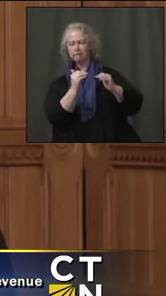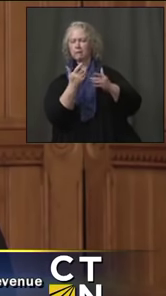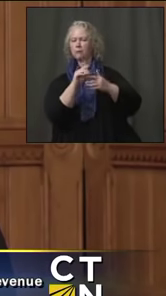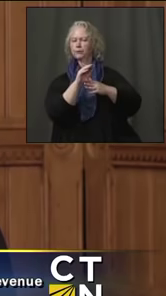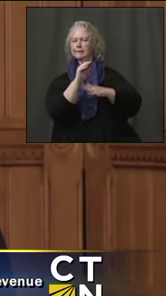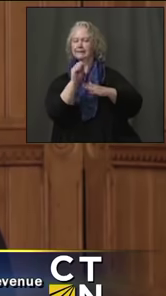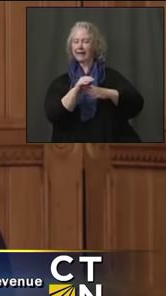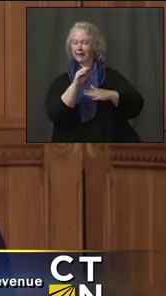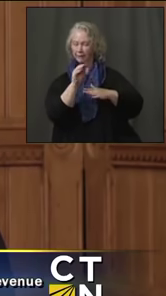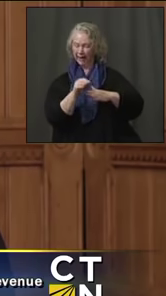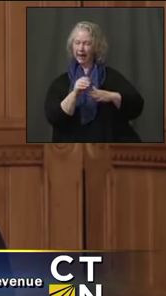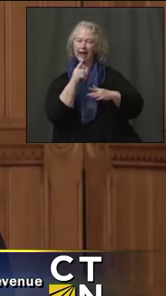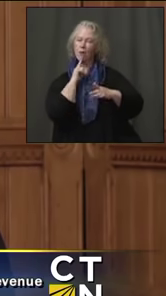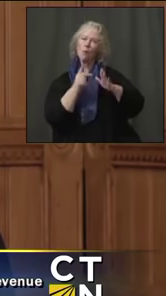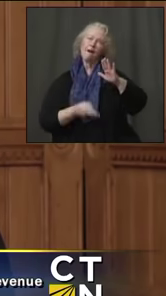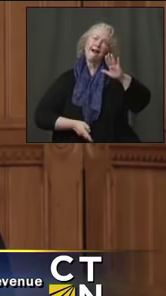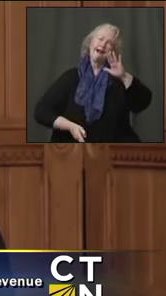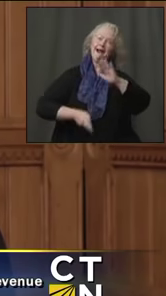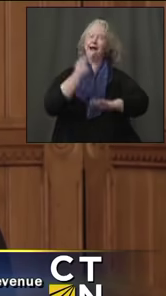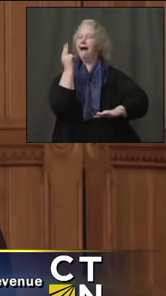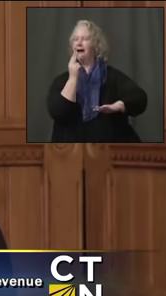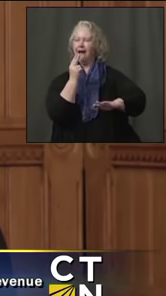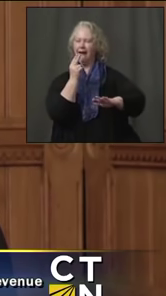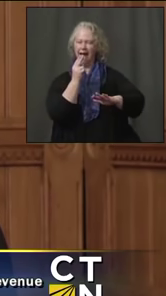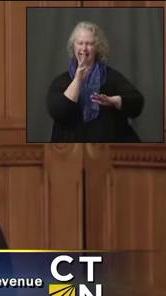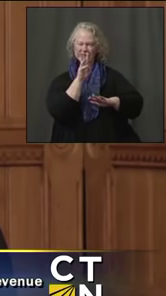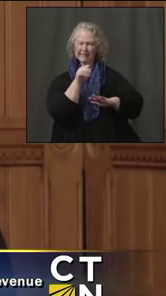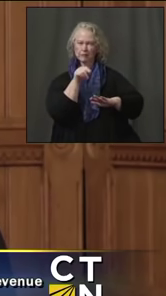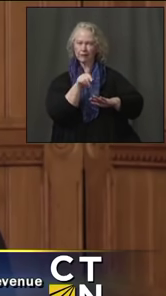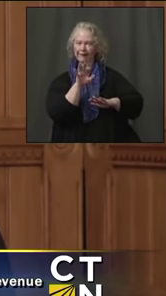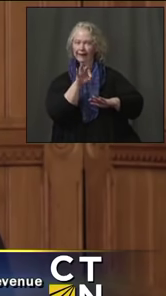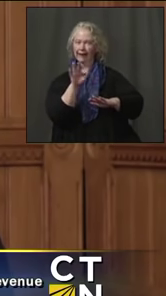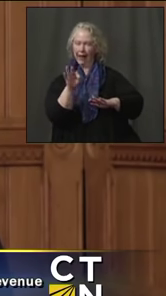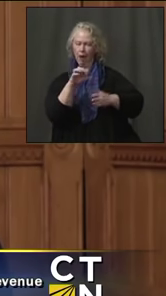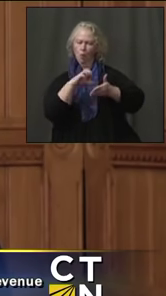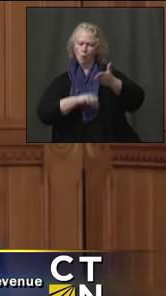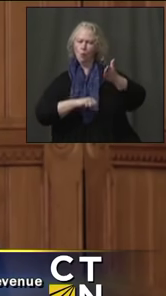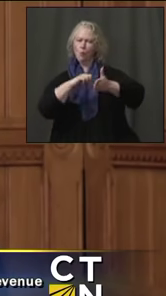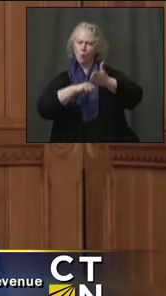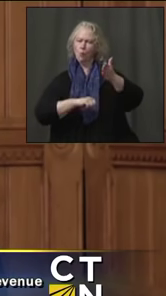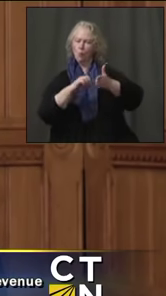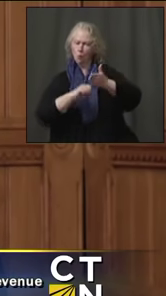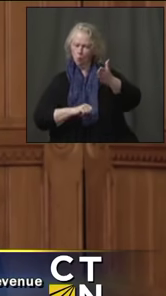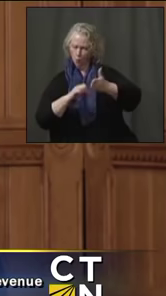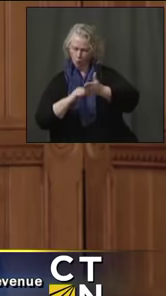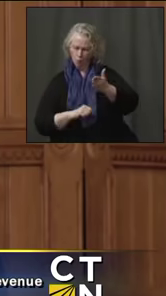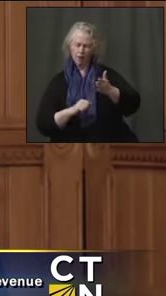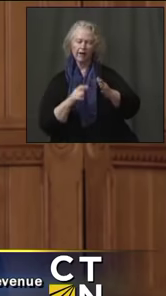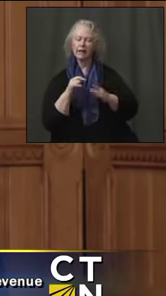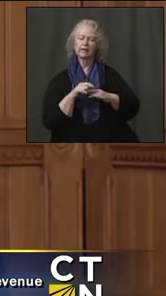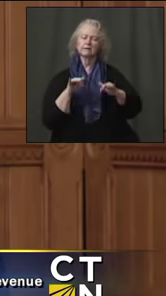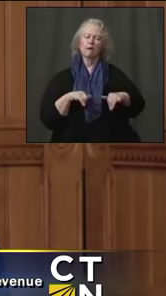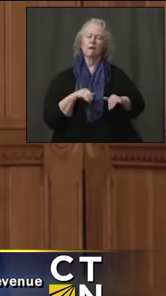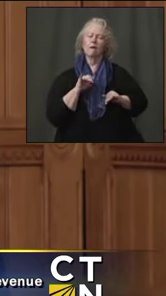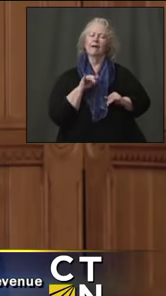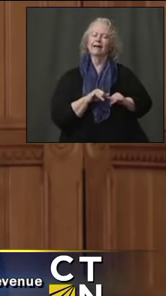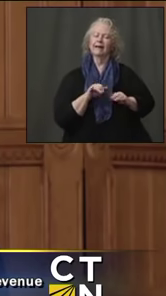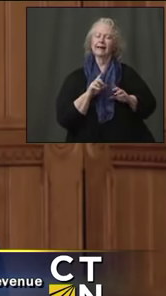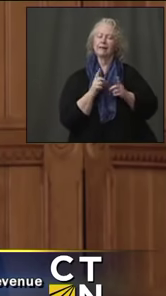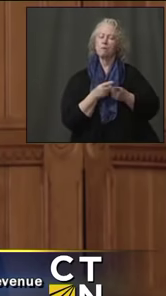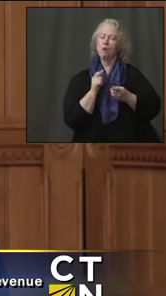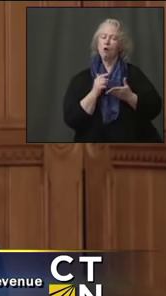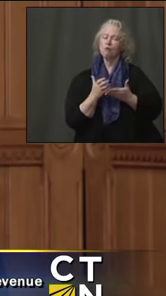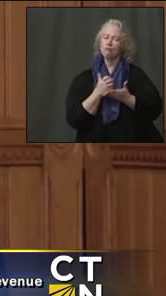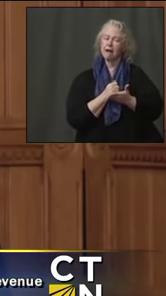it defaulted to the highest tax bracket of 6.99%. So the Department of Revenue Services does believe that